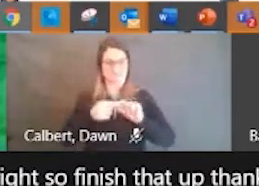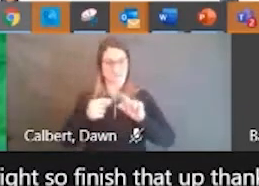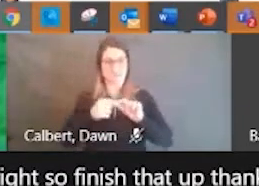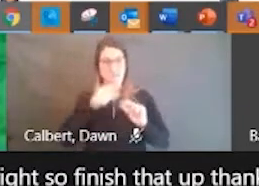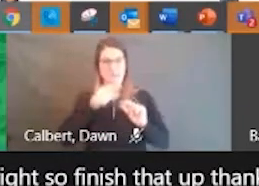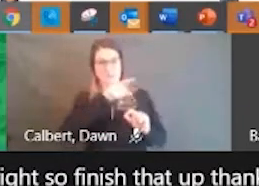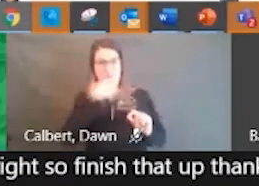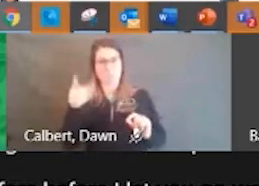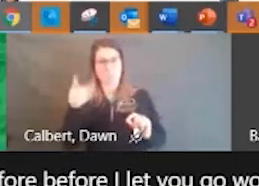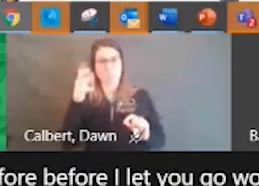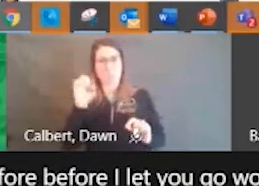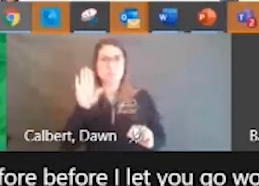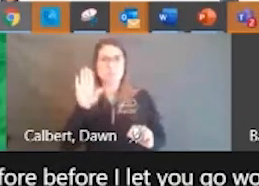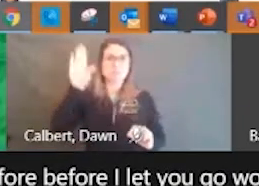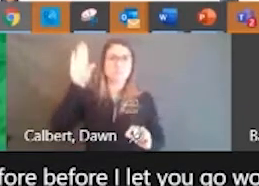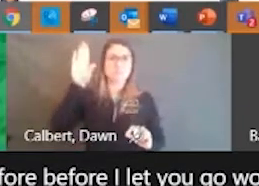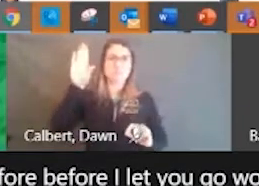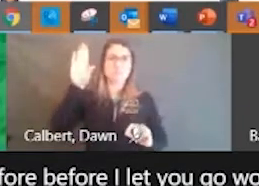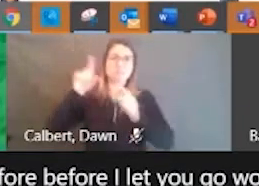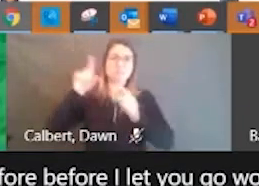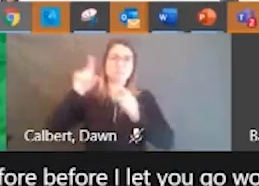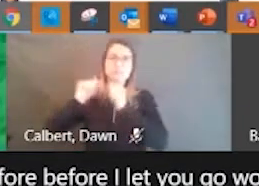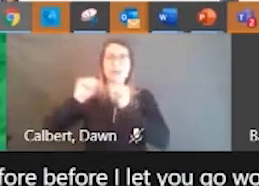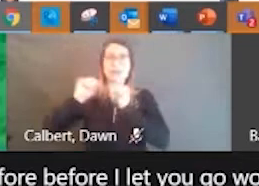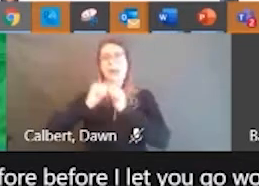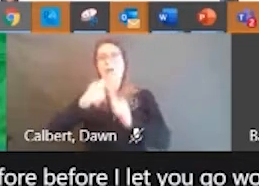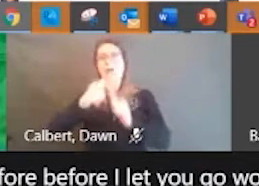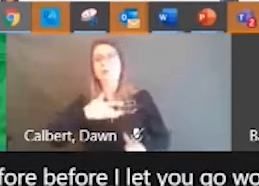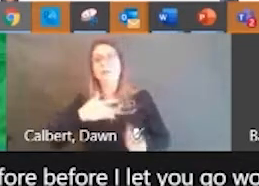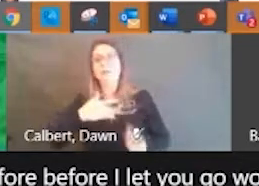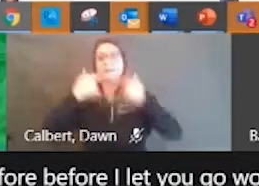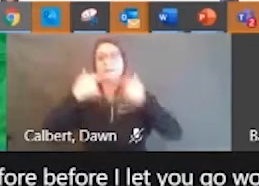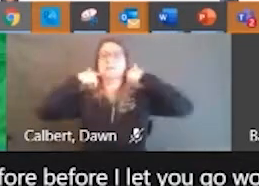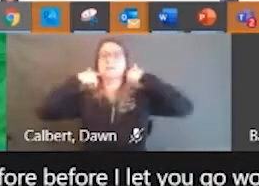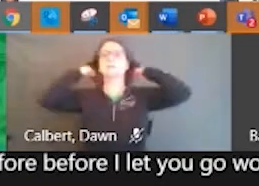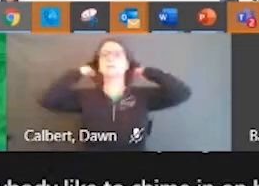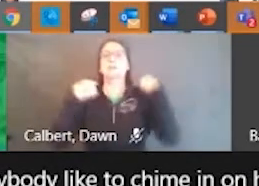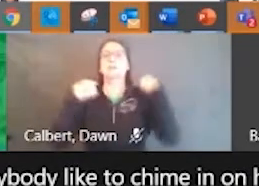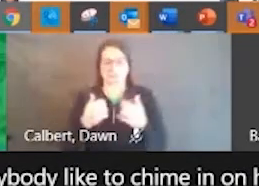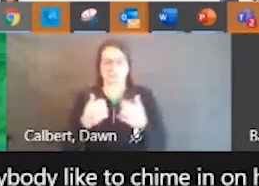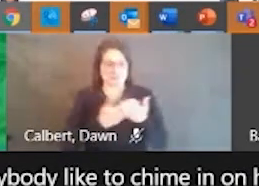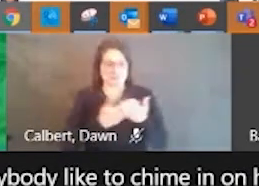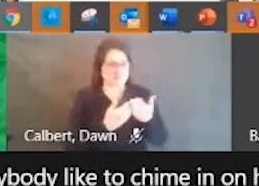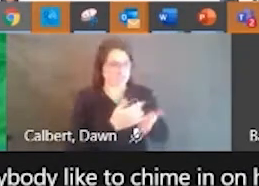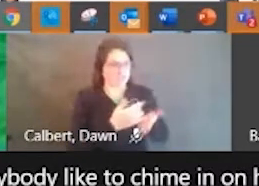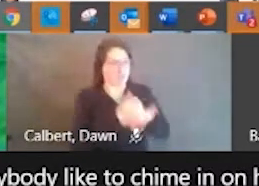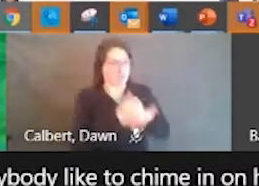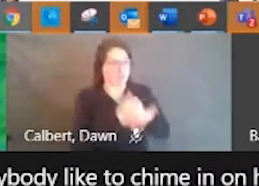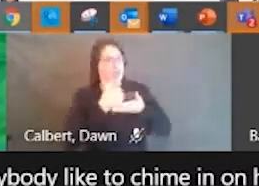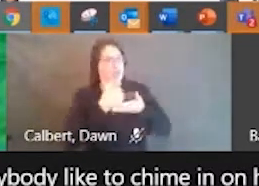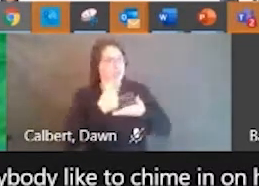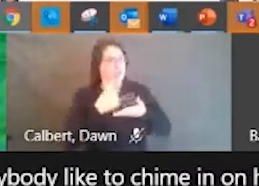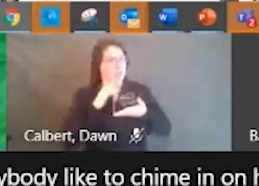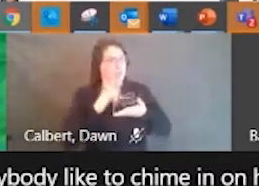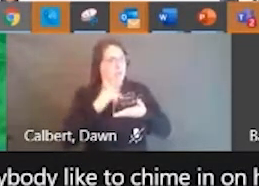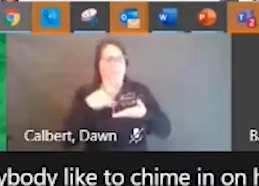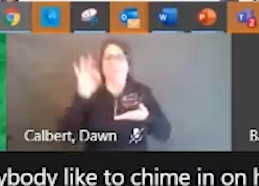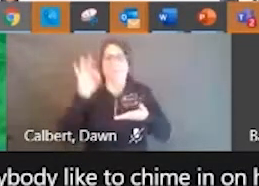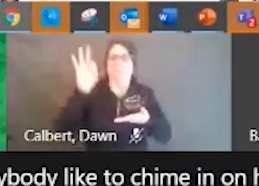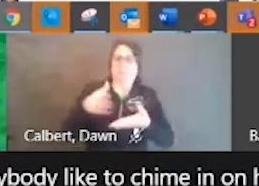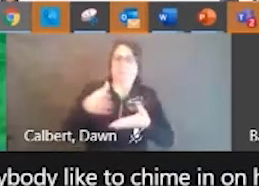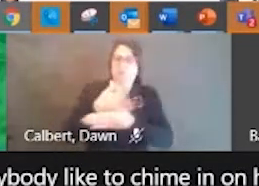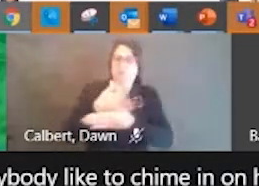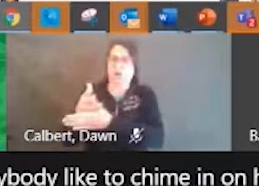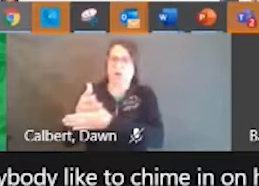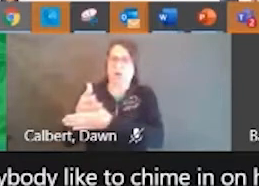like to chime in on how you're doing, things that might have helped you during this time, things that you're